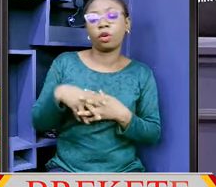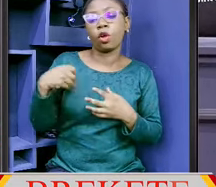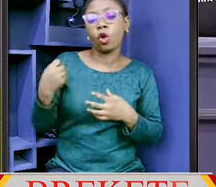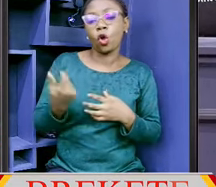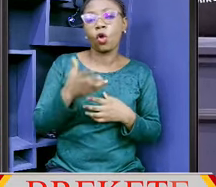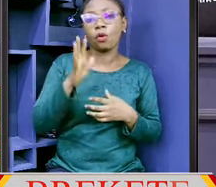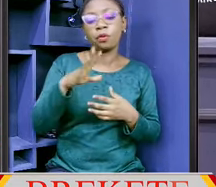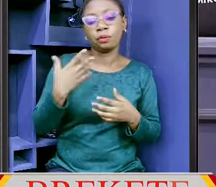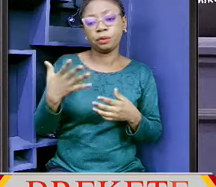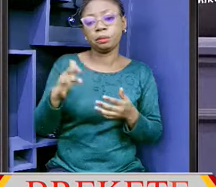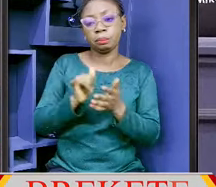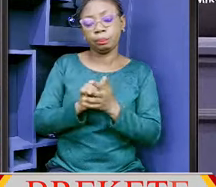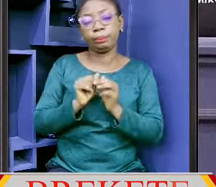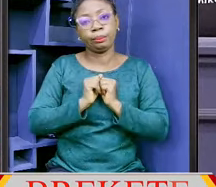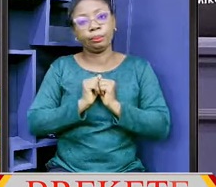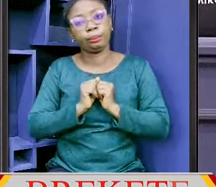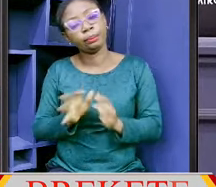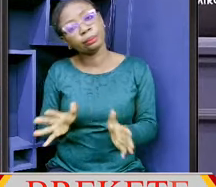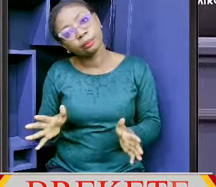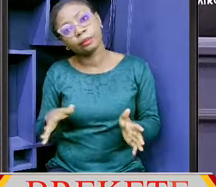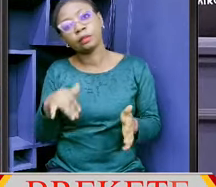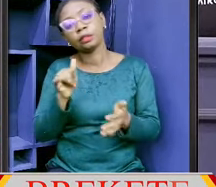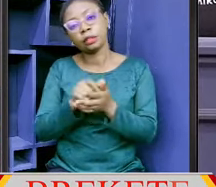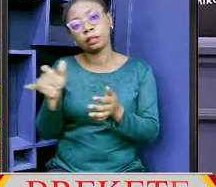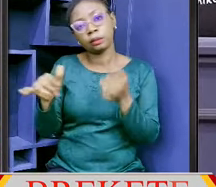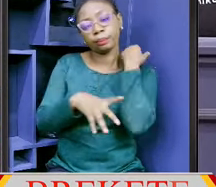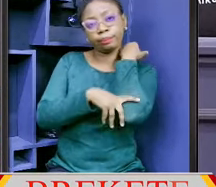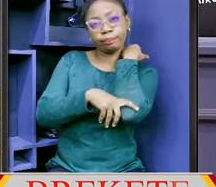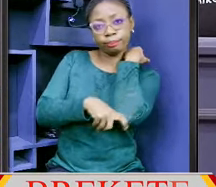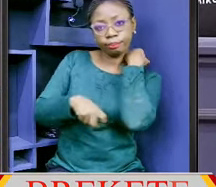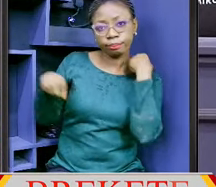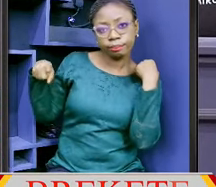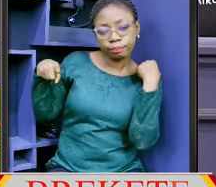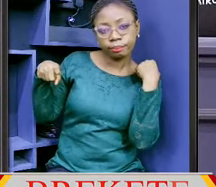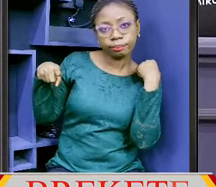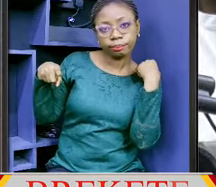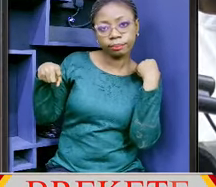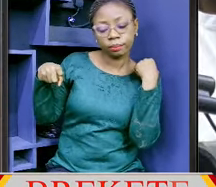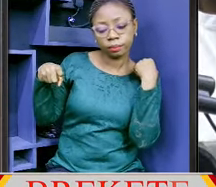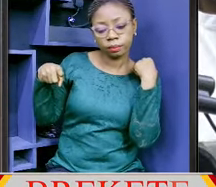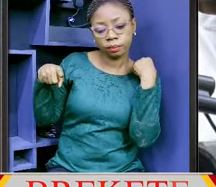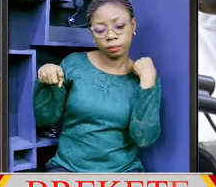All your things where they lost, within the thief. Yes, sir.